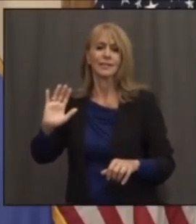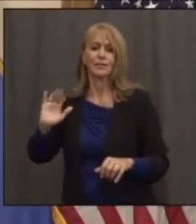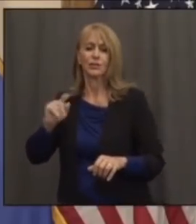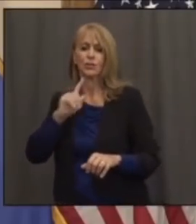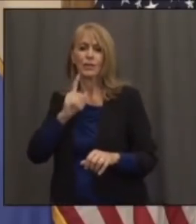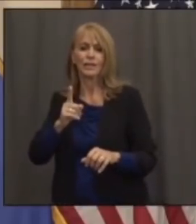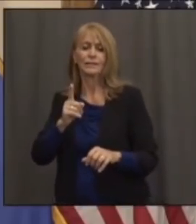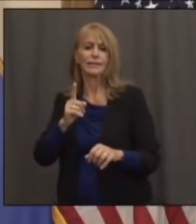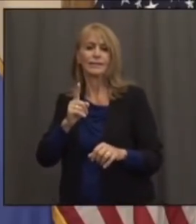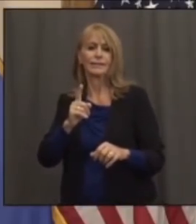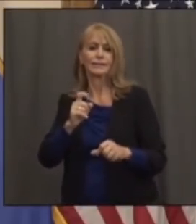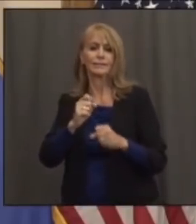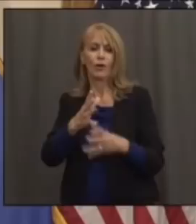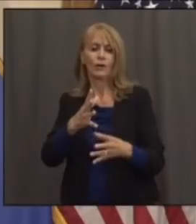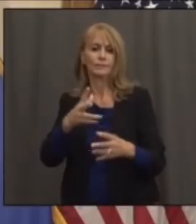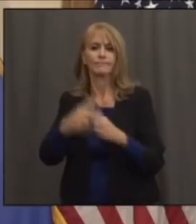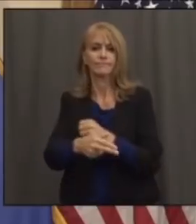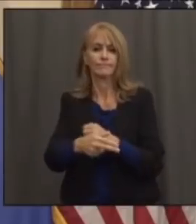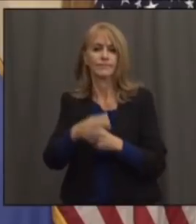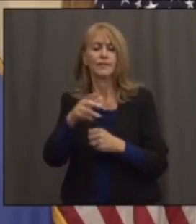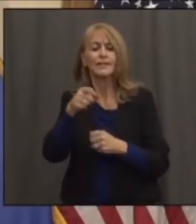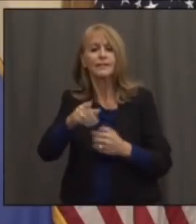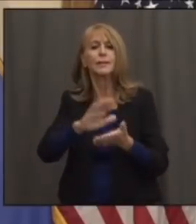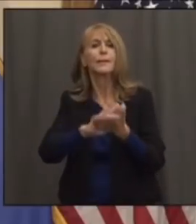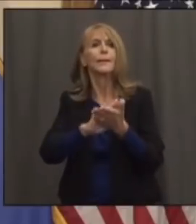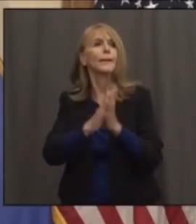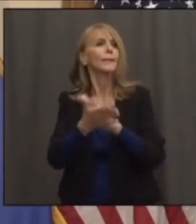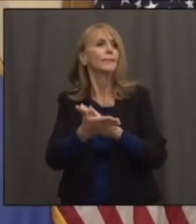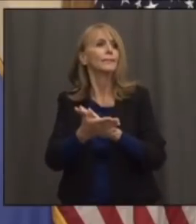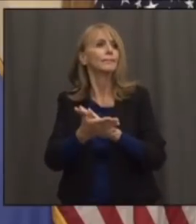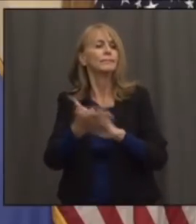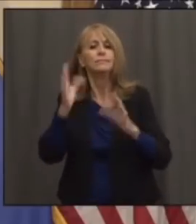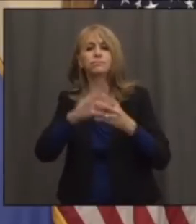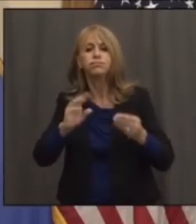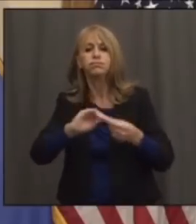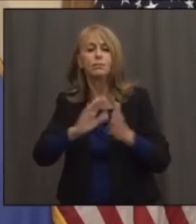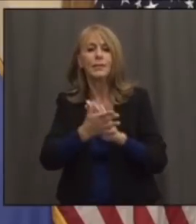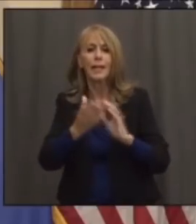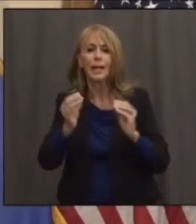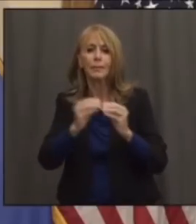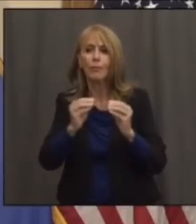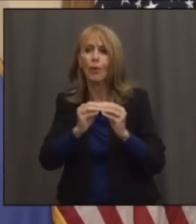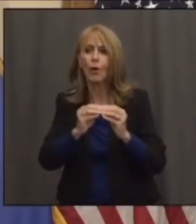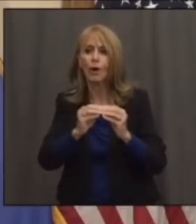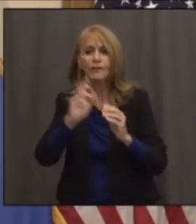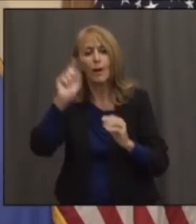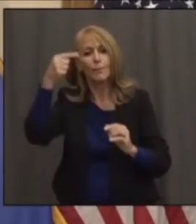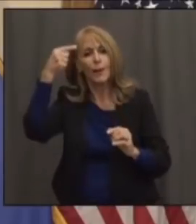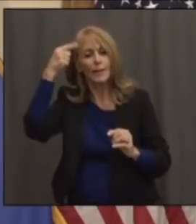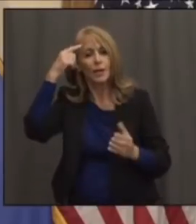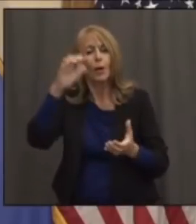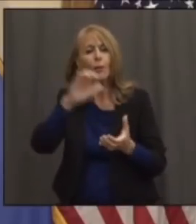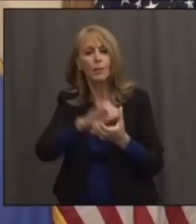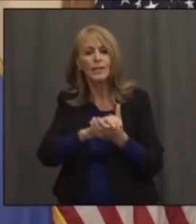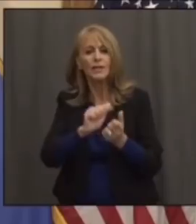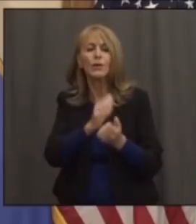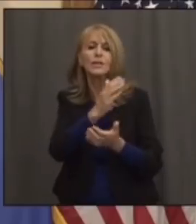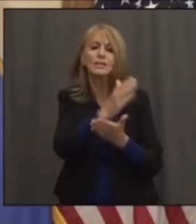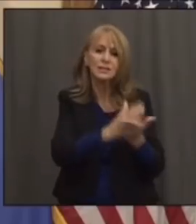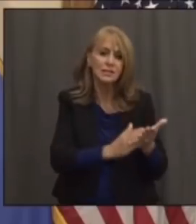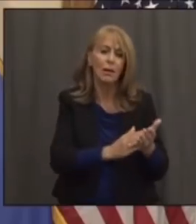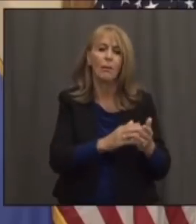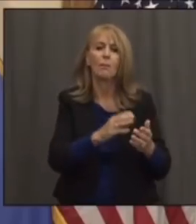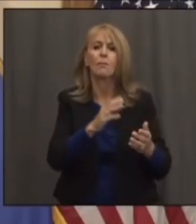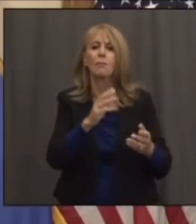in the bud? The idea of that this became, again, more of a political belief among some